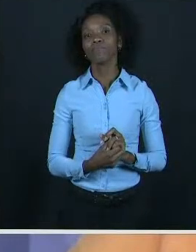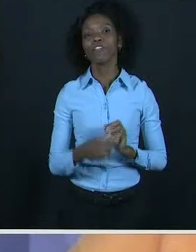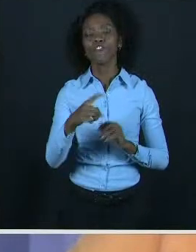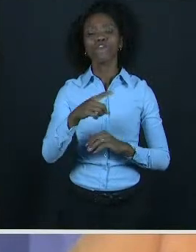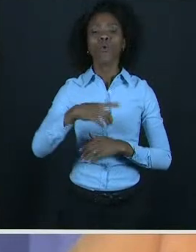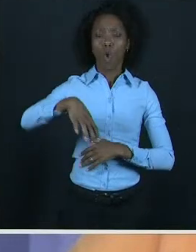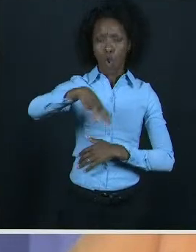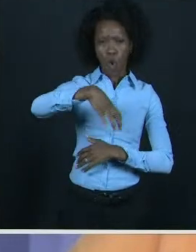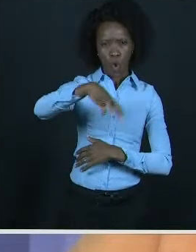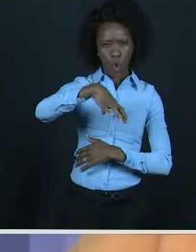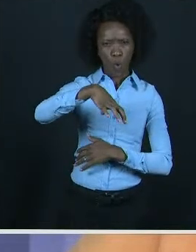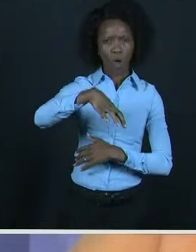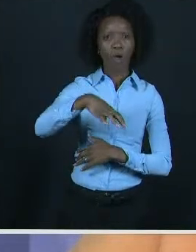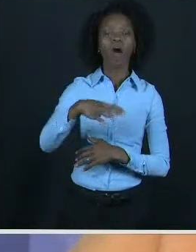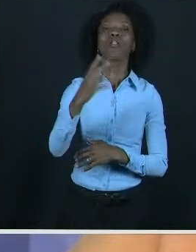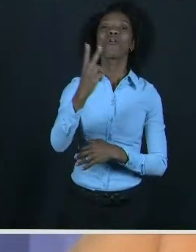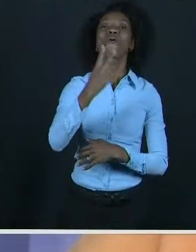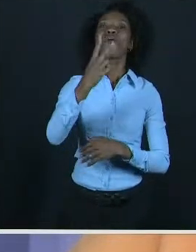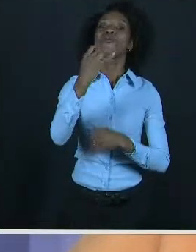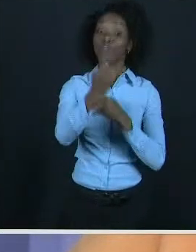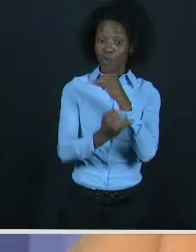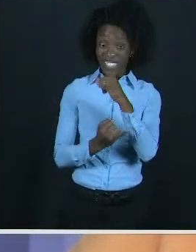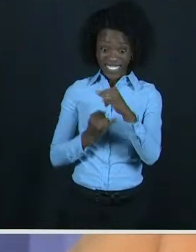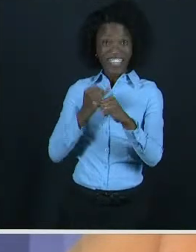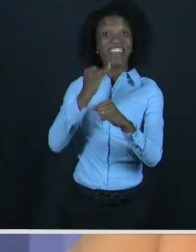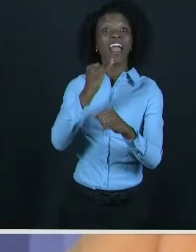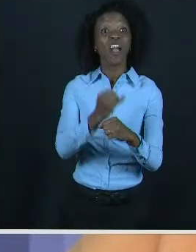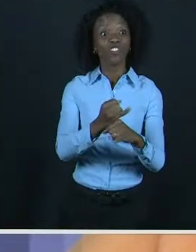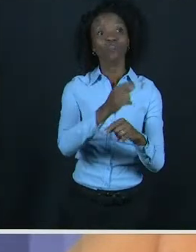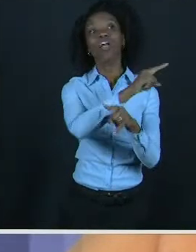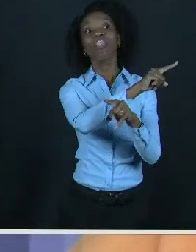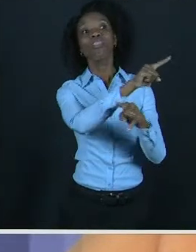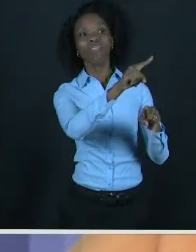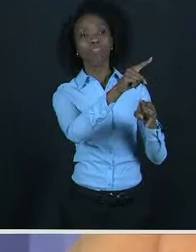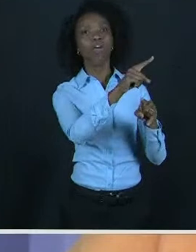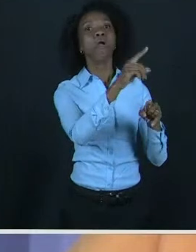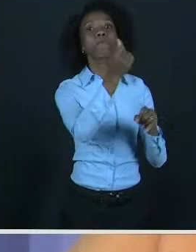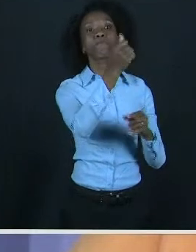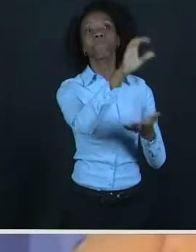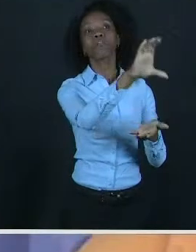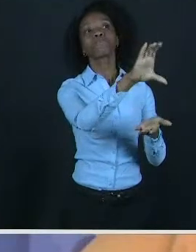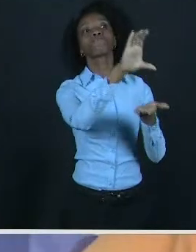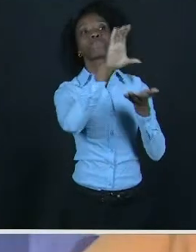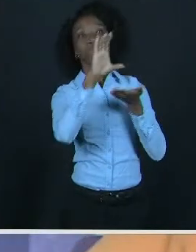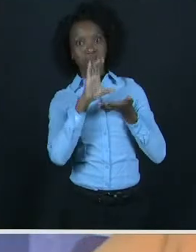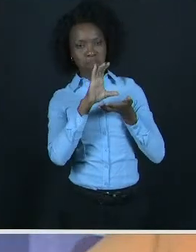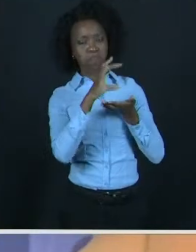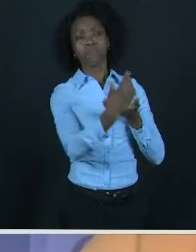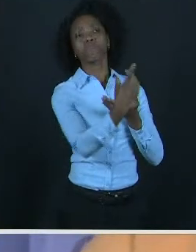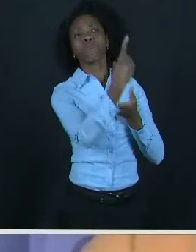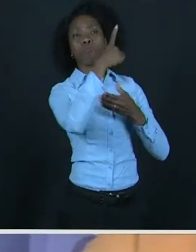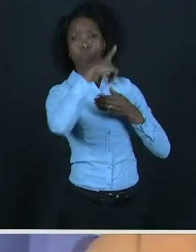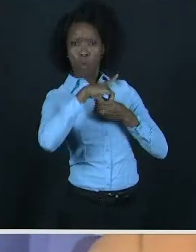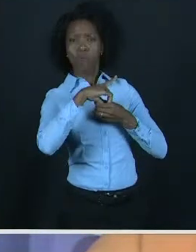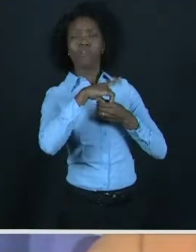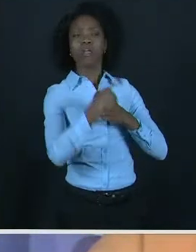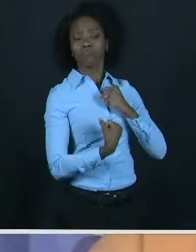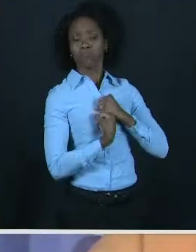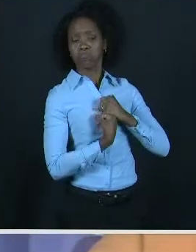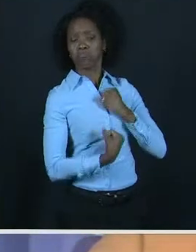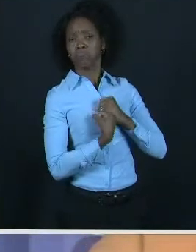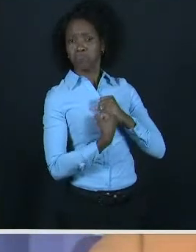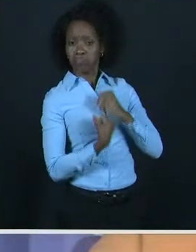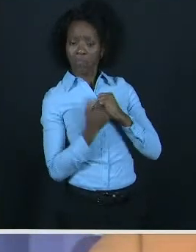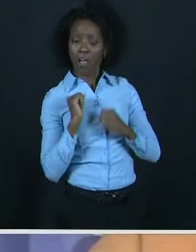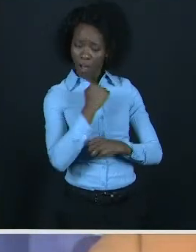local and international donor organizations that continue to support